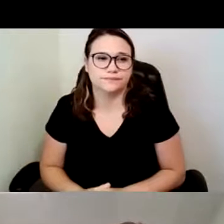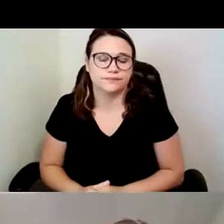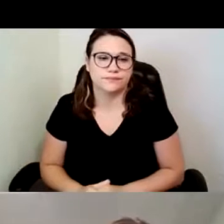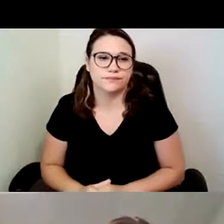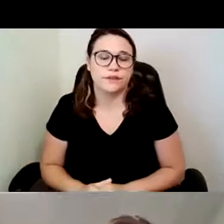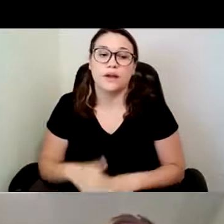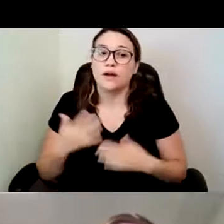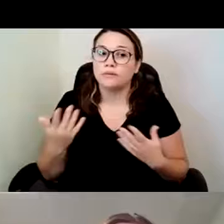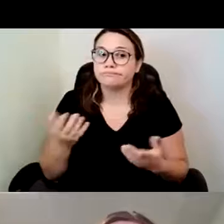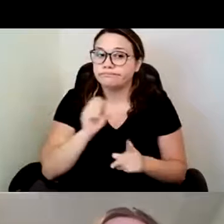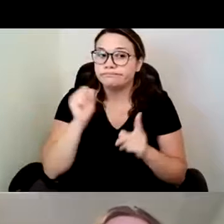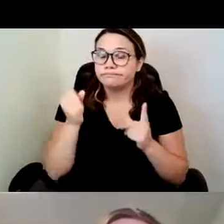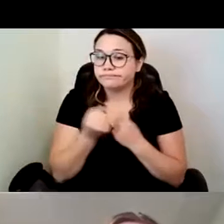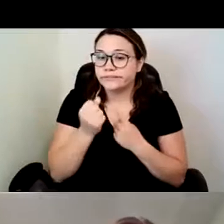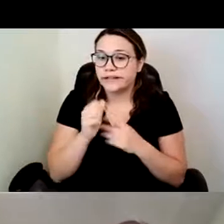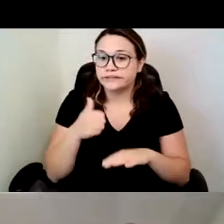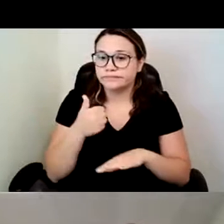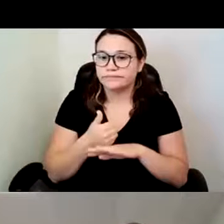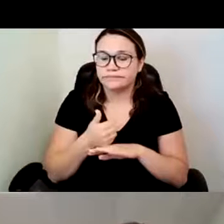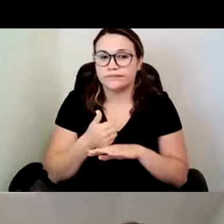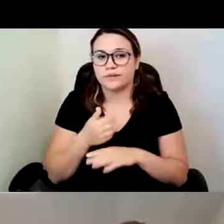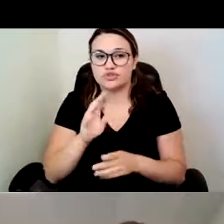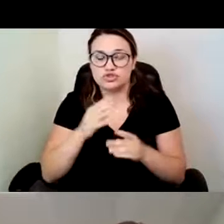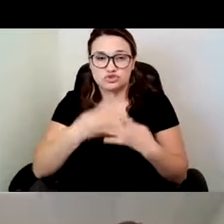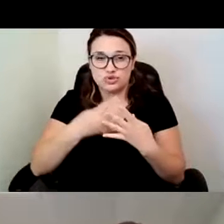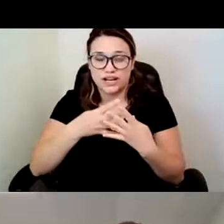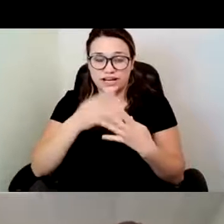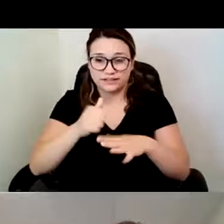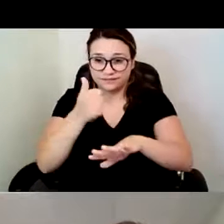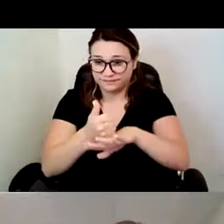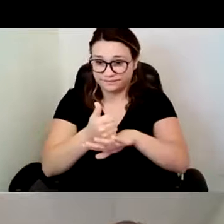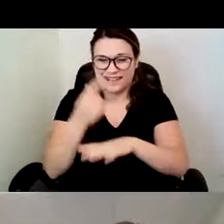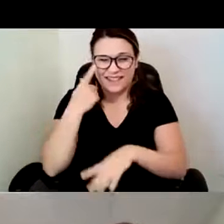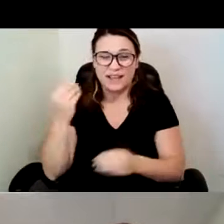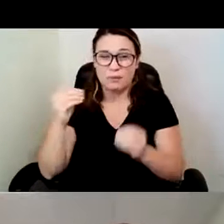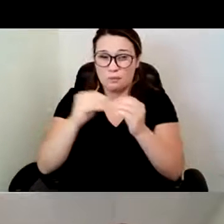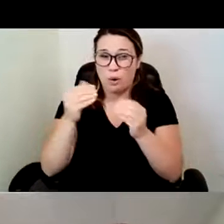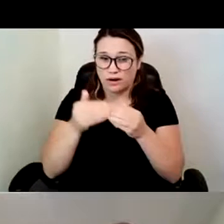So settings where screenings can take place, I'm sure there's more than what's listed here, but